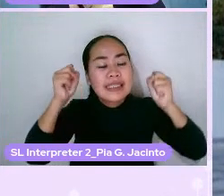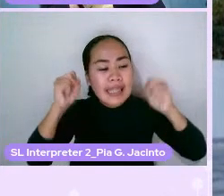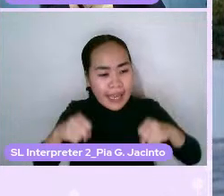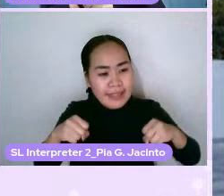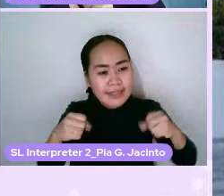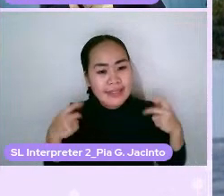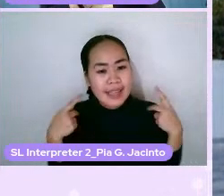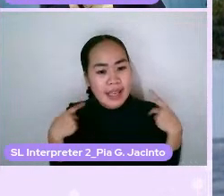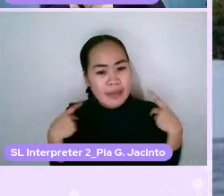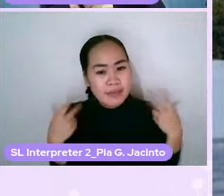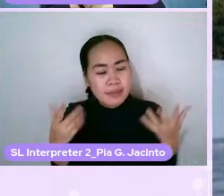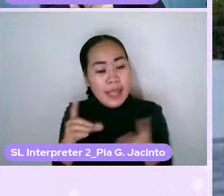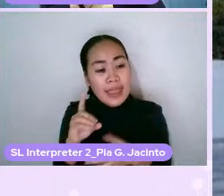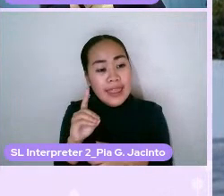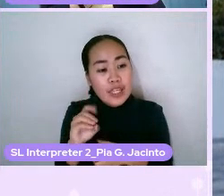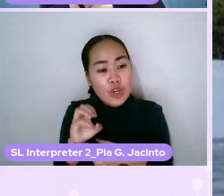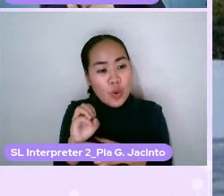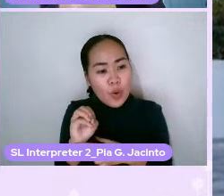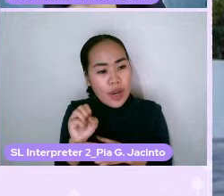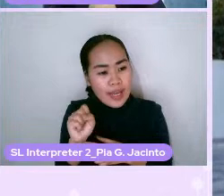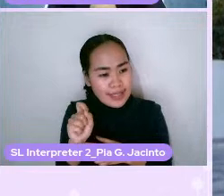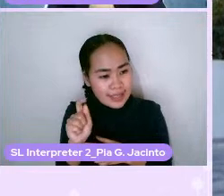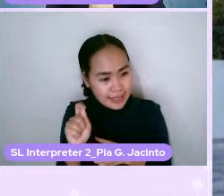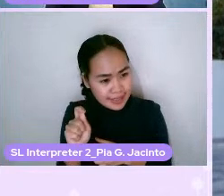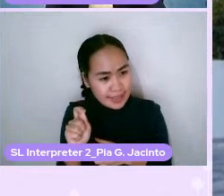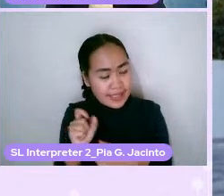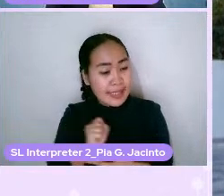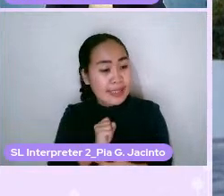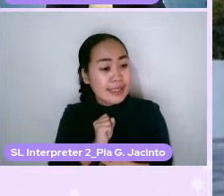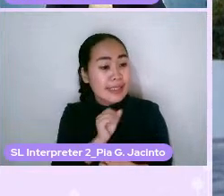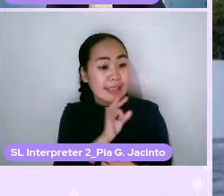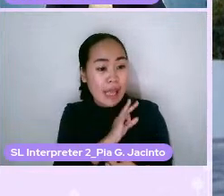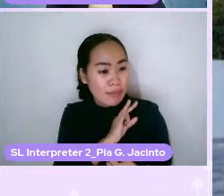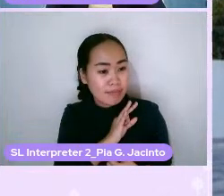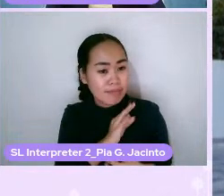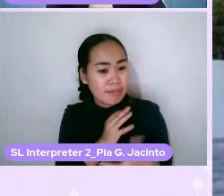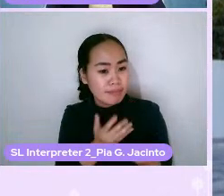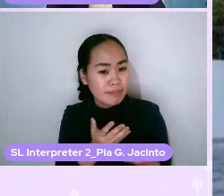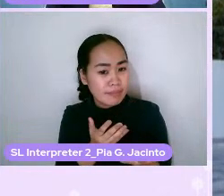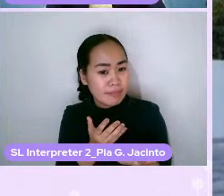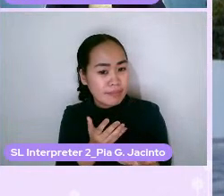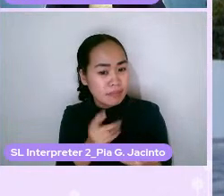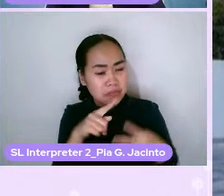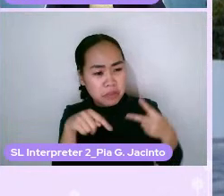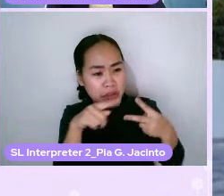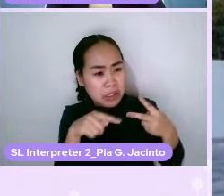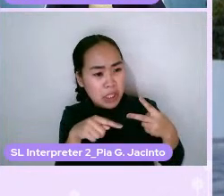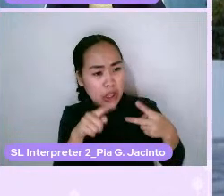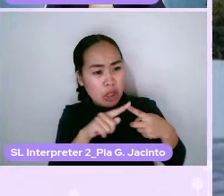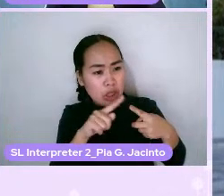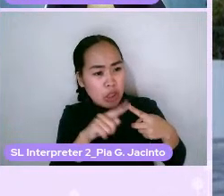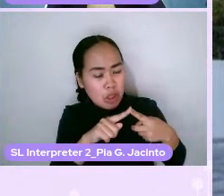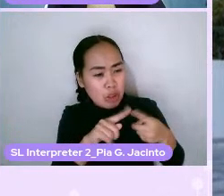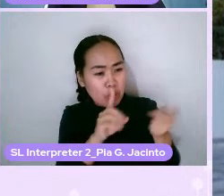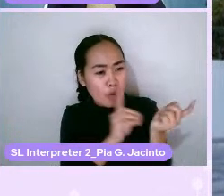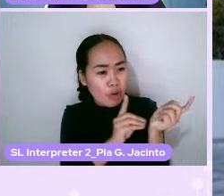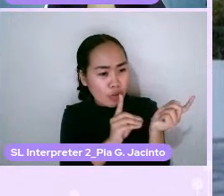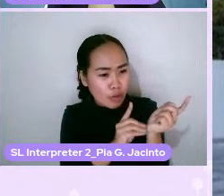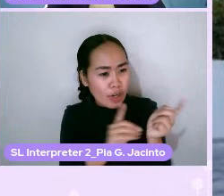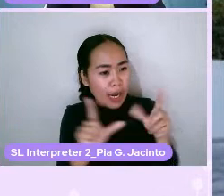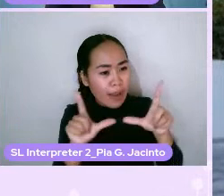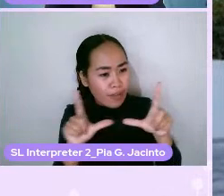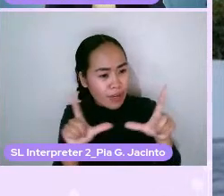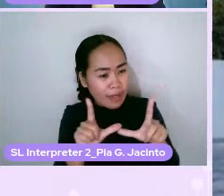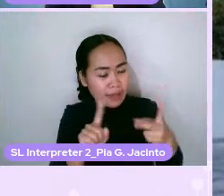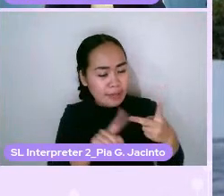regular DOST employee that can obtain a degree in either doctorate and master's level as a